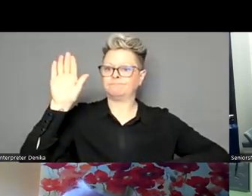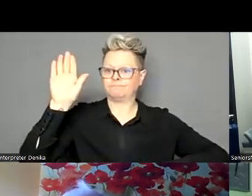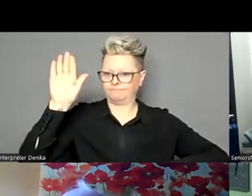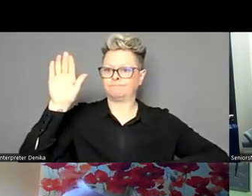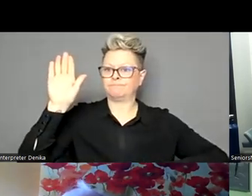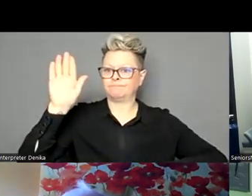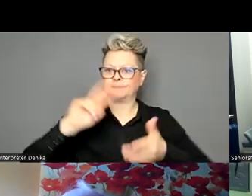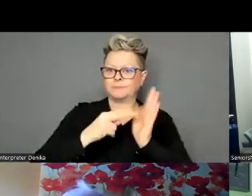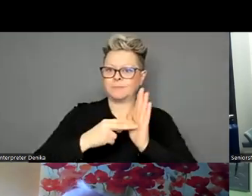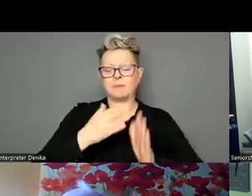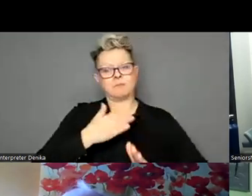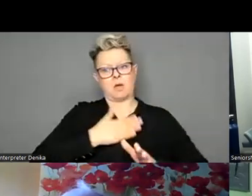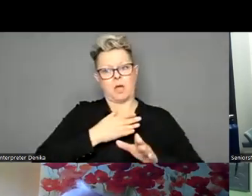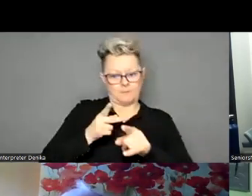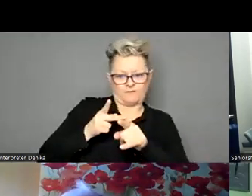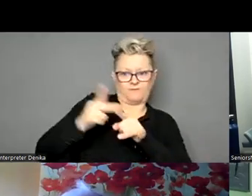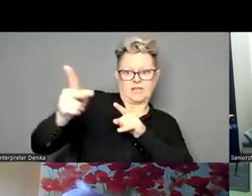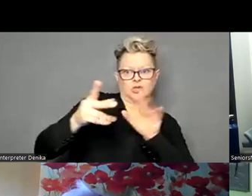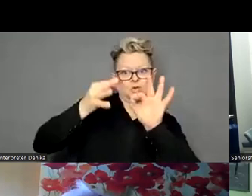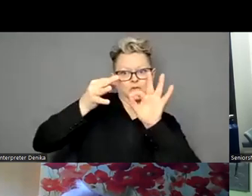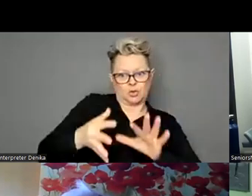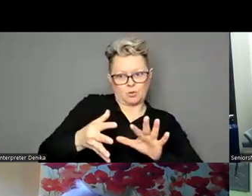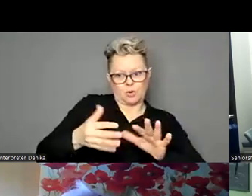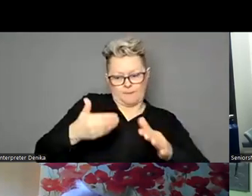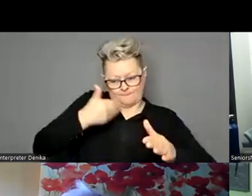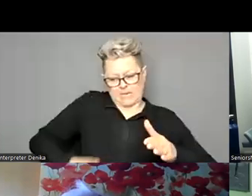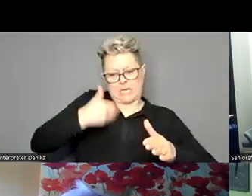to their professional interpretation. That would probably be something that would